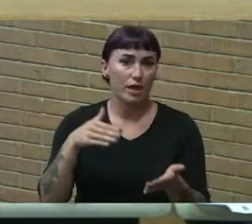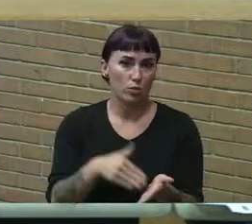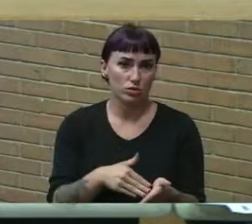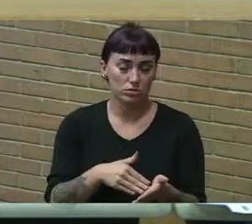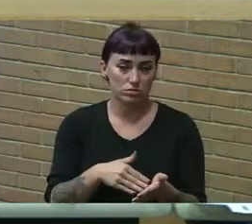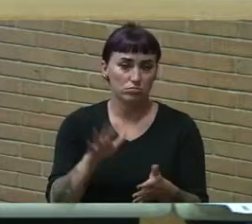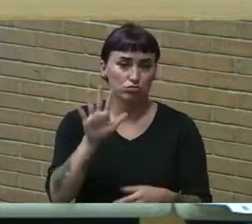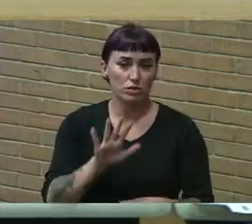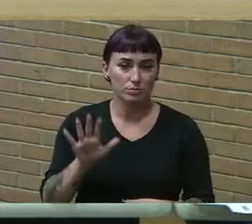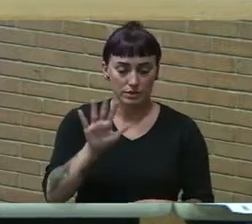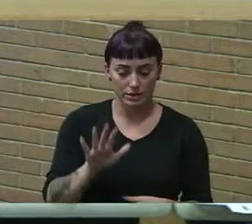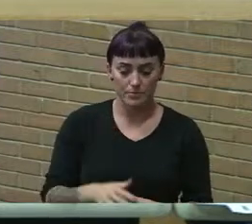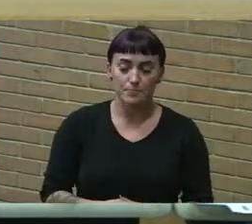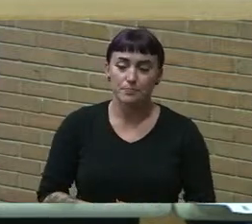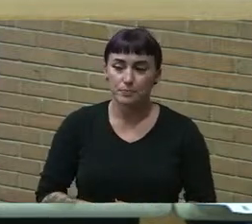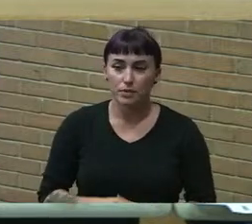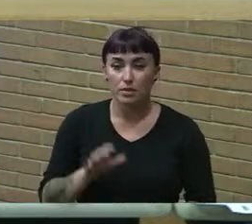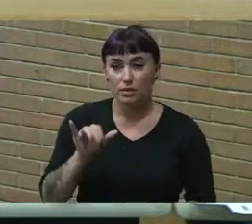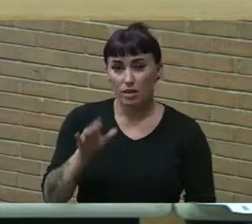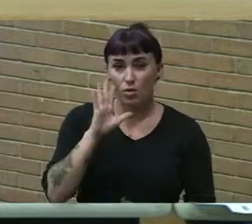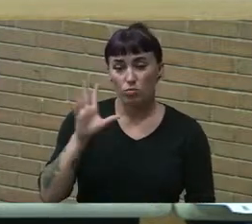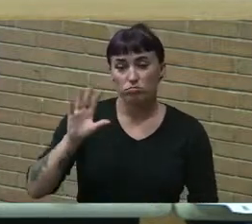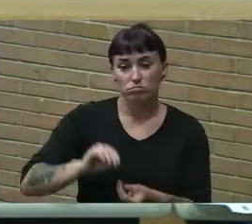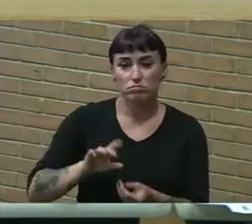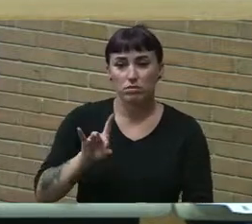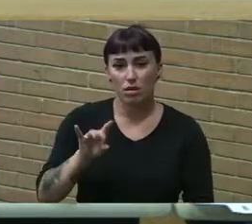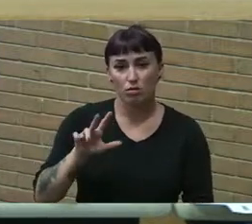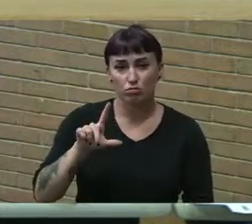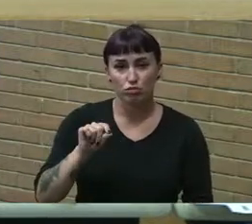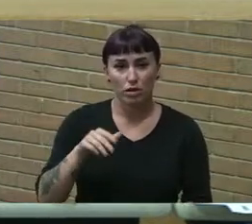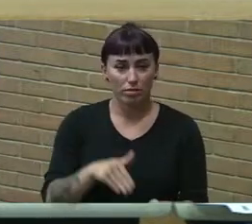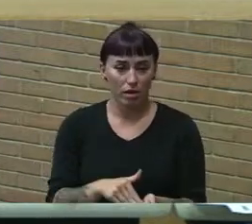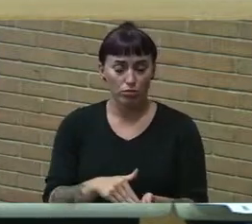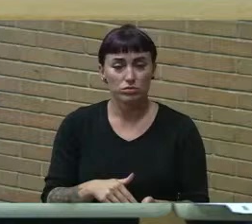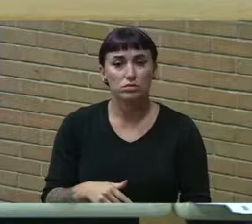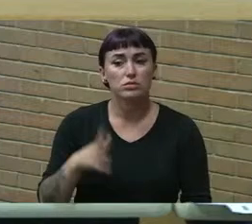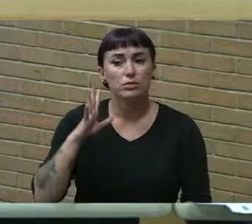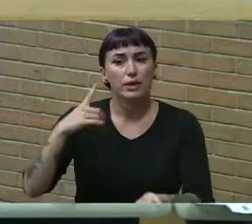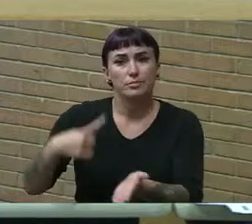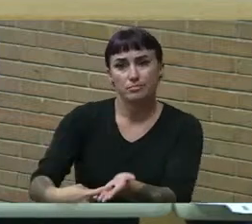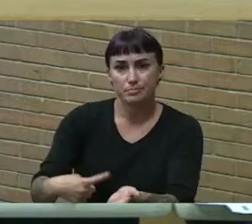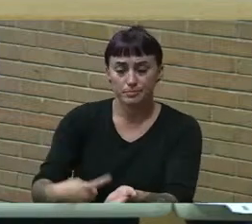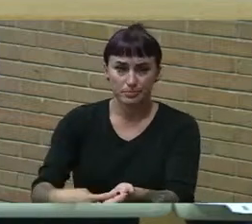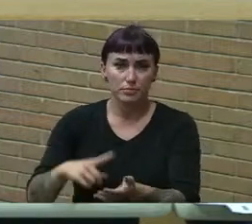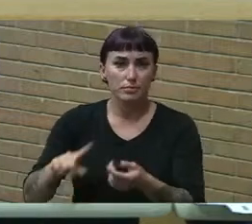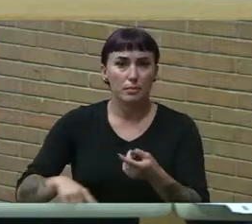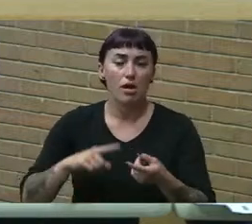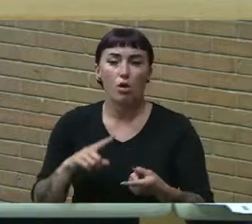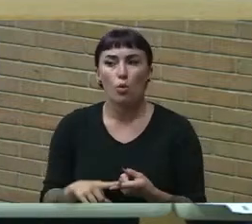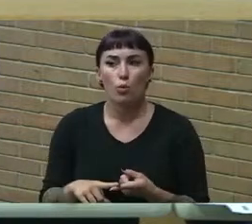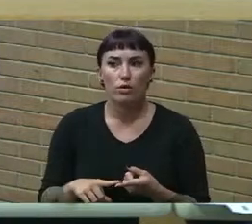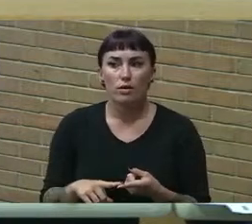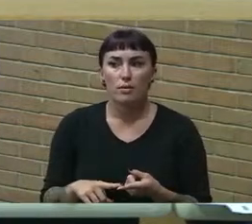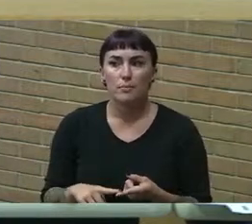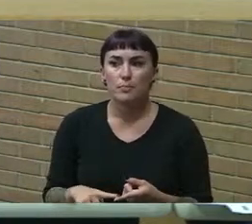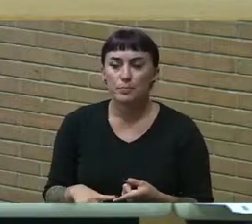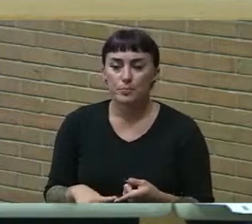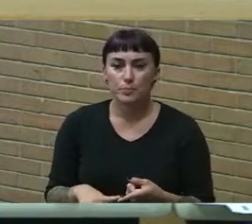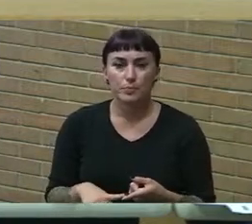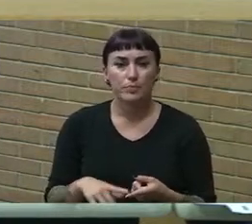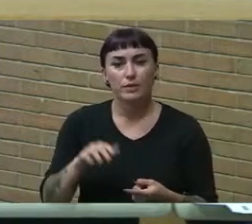$585,000 approximately. That'll add up to $820,000. We had a discussion about